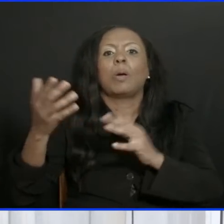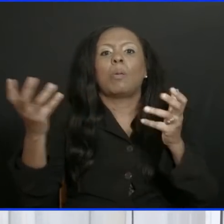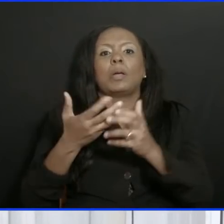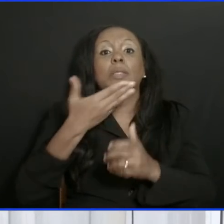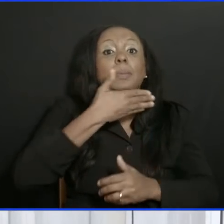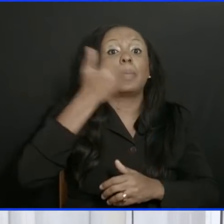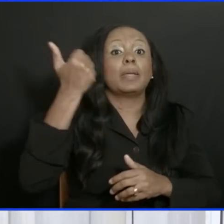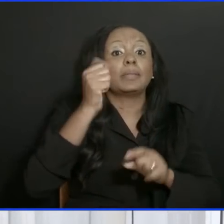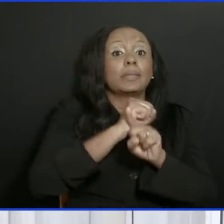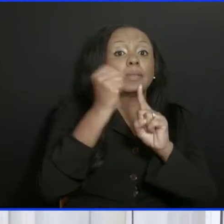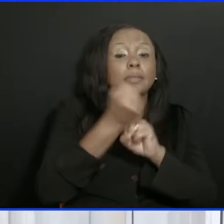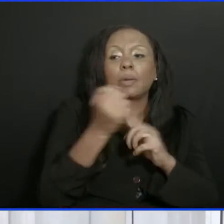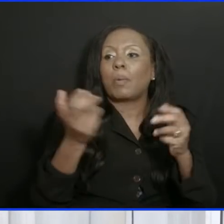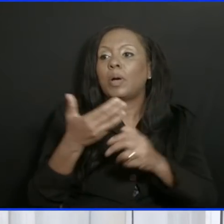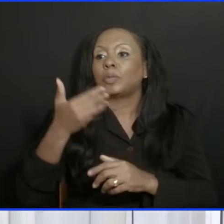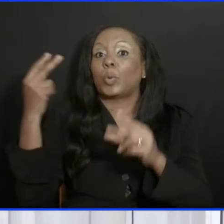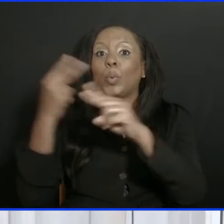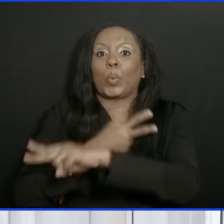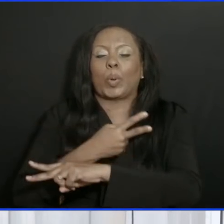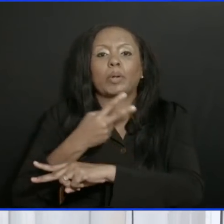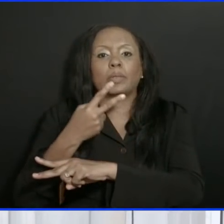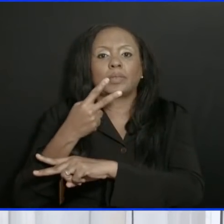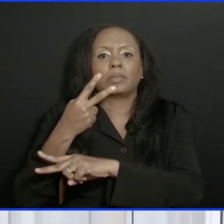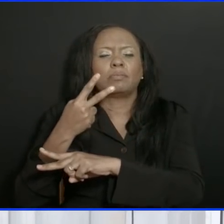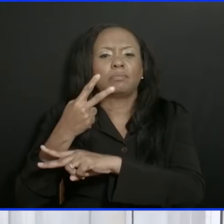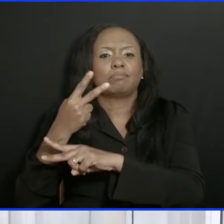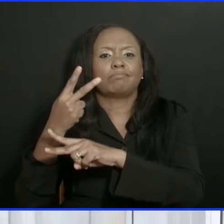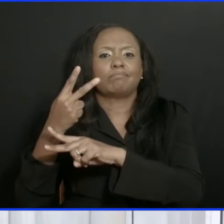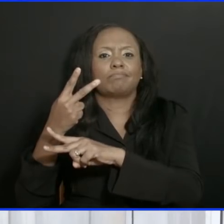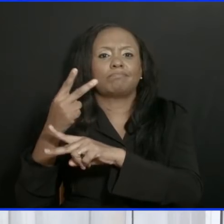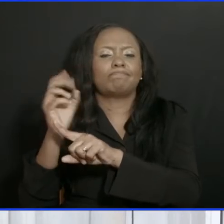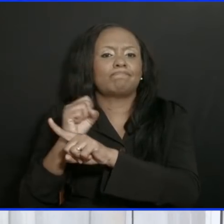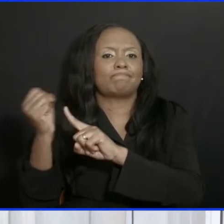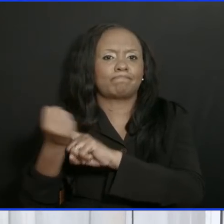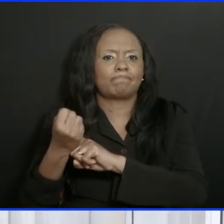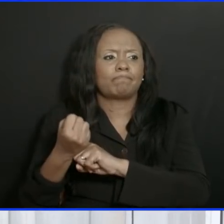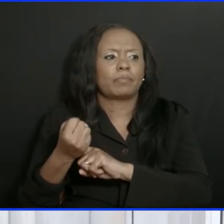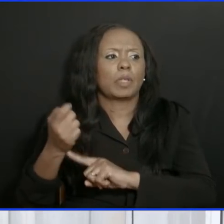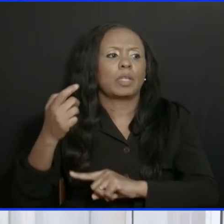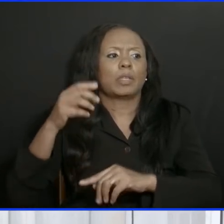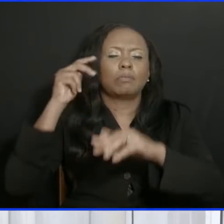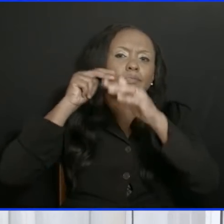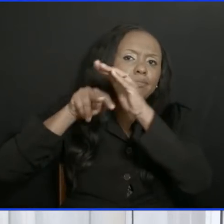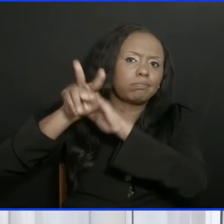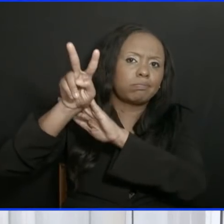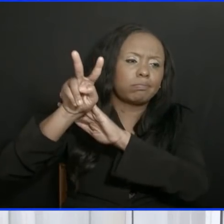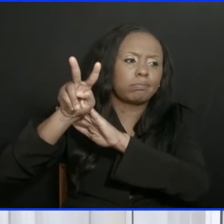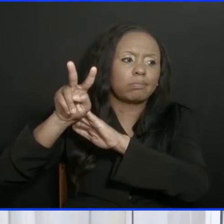would have reflected, the earlier forecasts that we had at the beginning of this pandemic, we